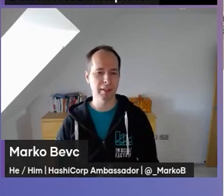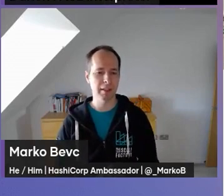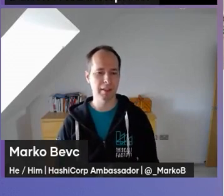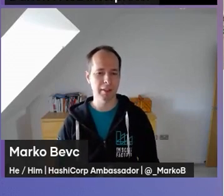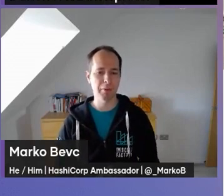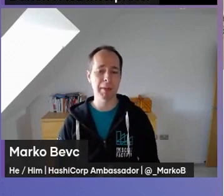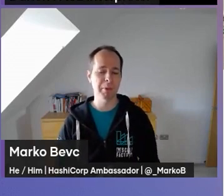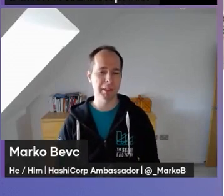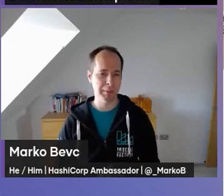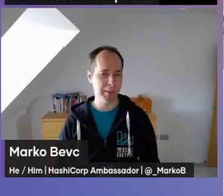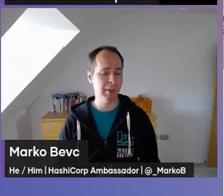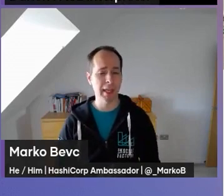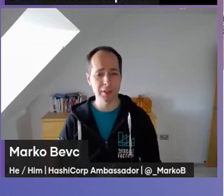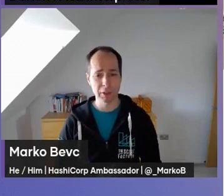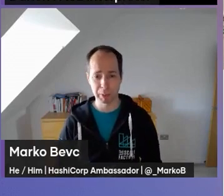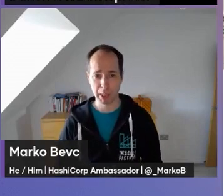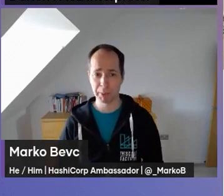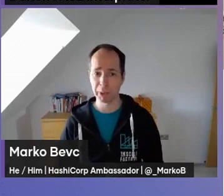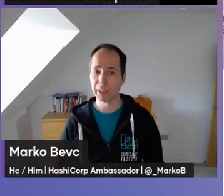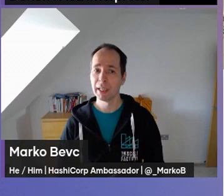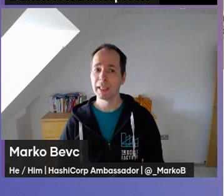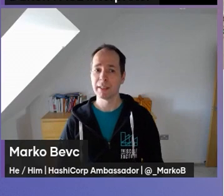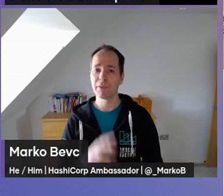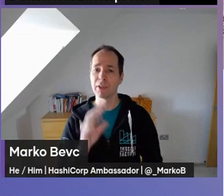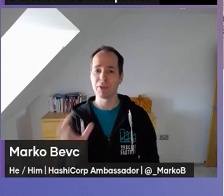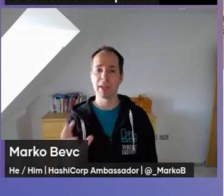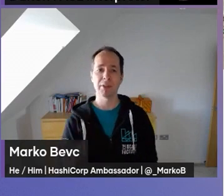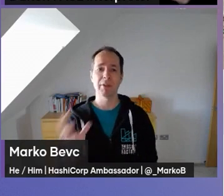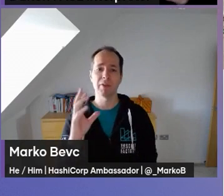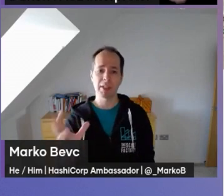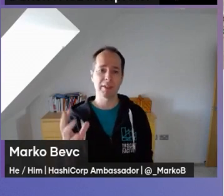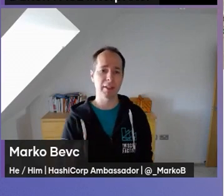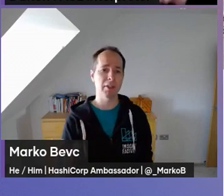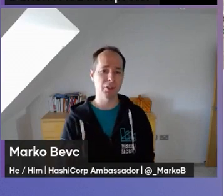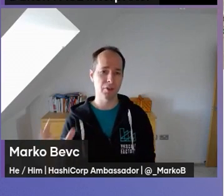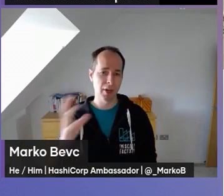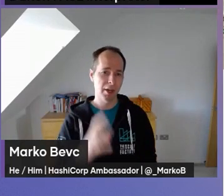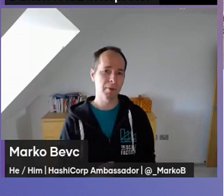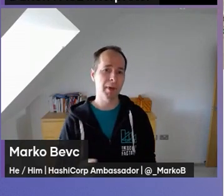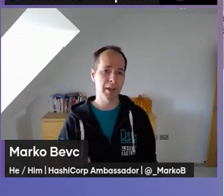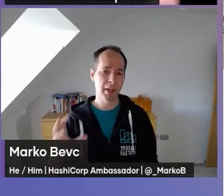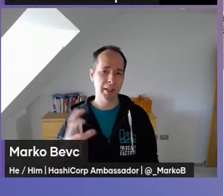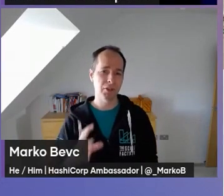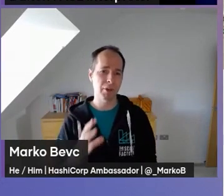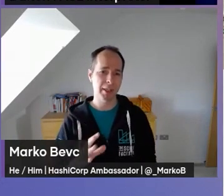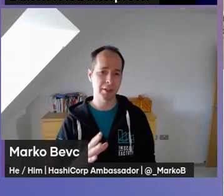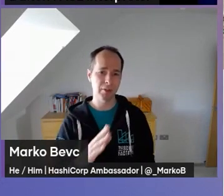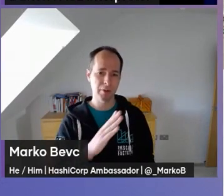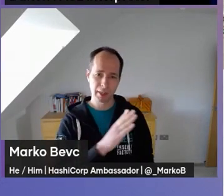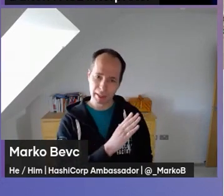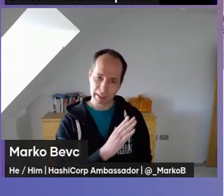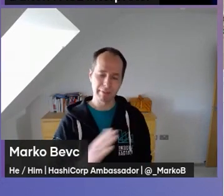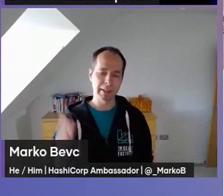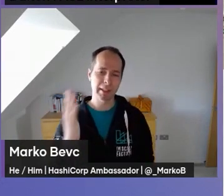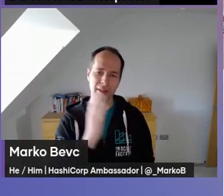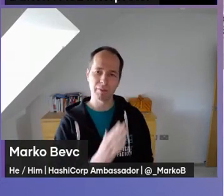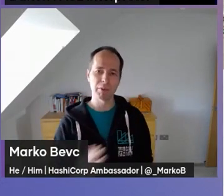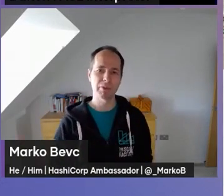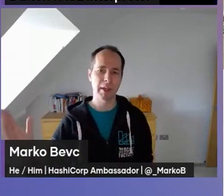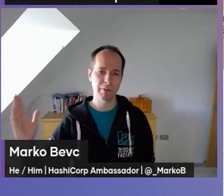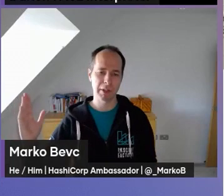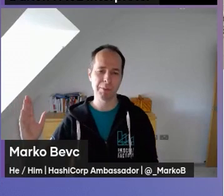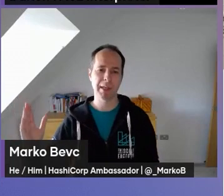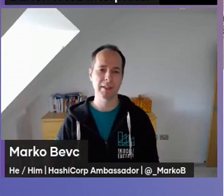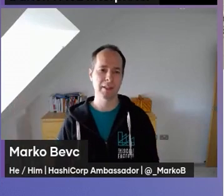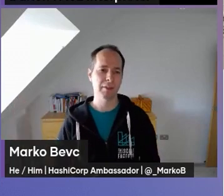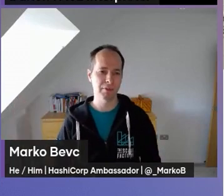that Waypoint, specifically HCP Waypoint, is definitely trying to address that issue, where it tries to alleviate and remove